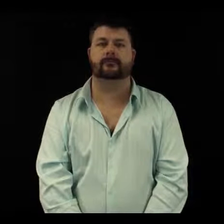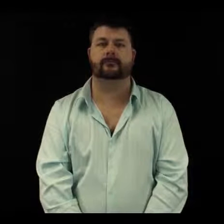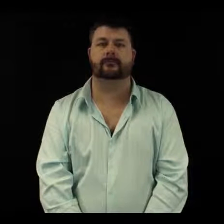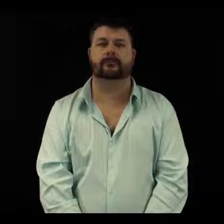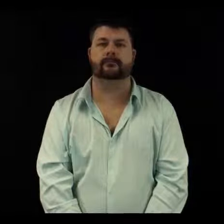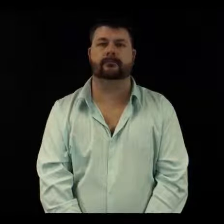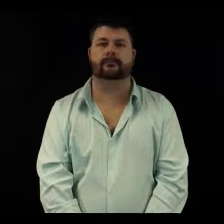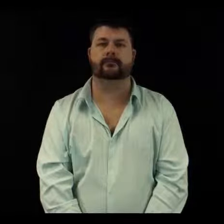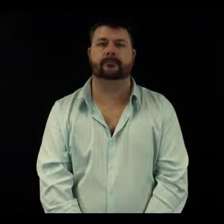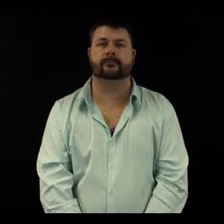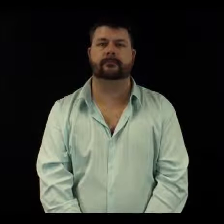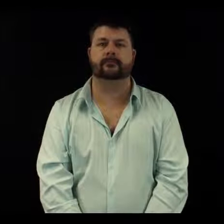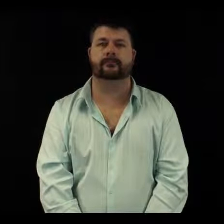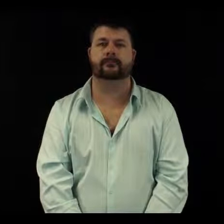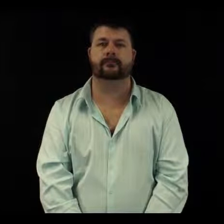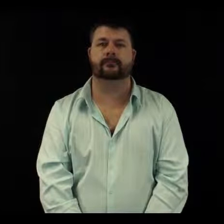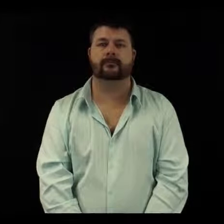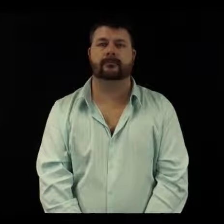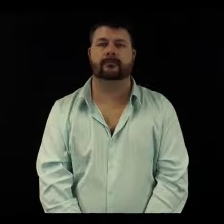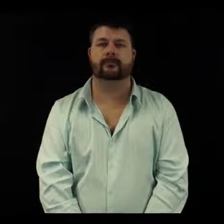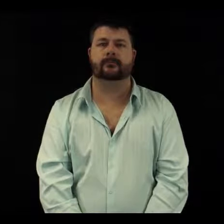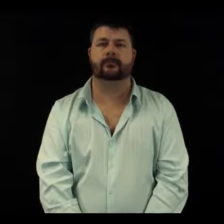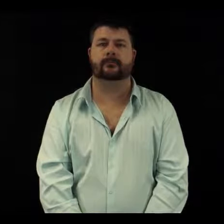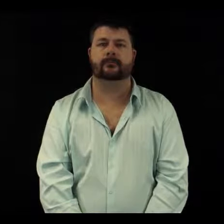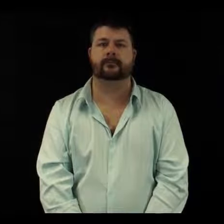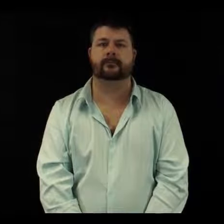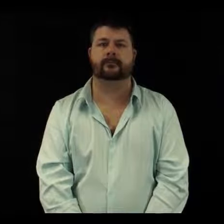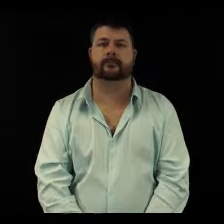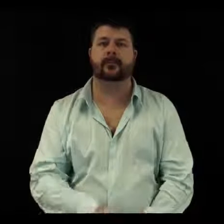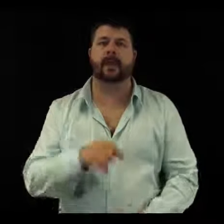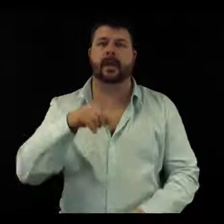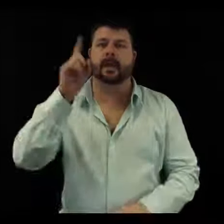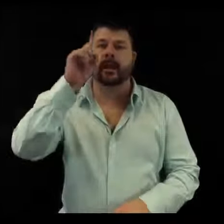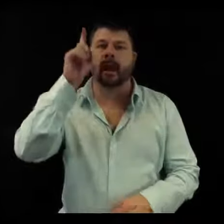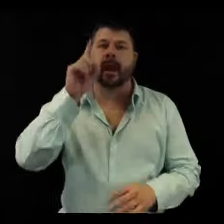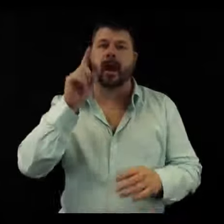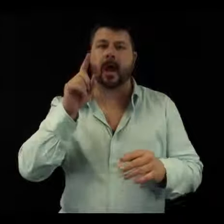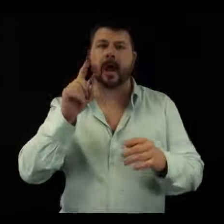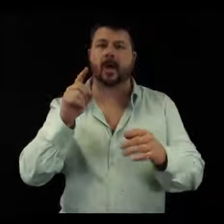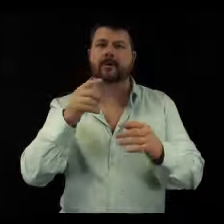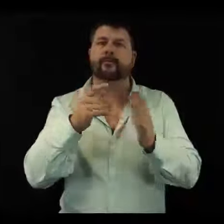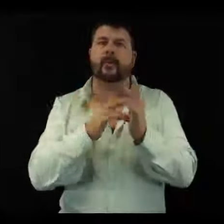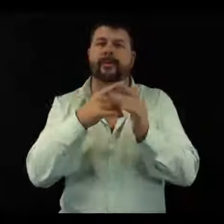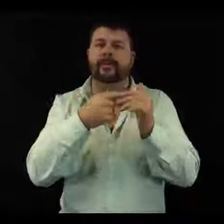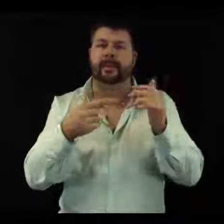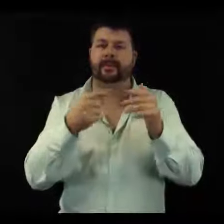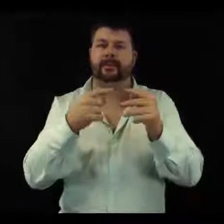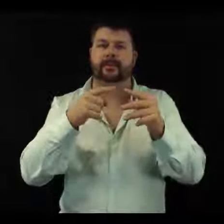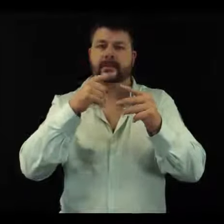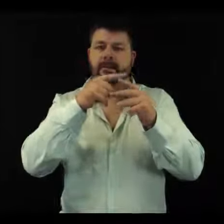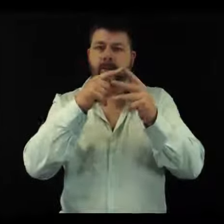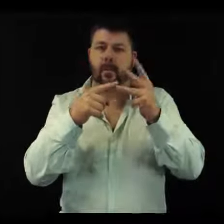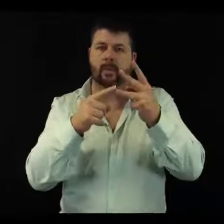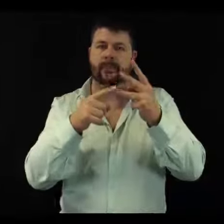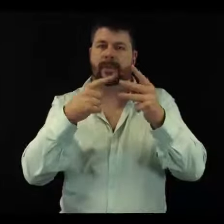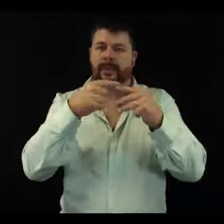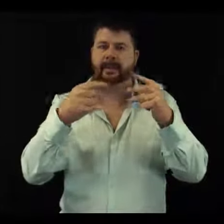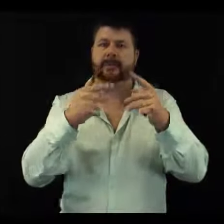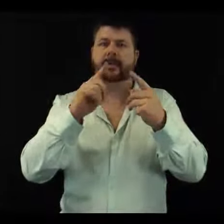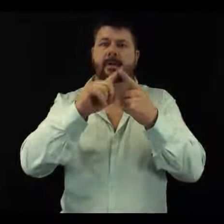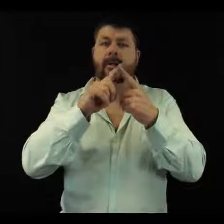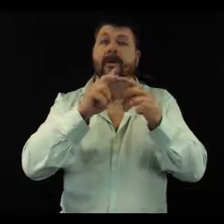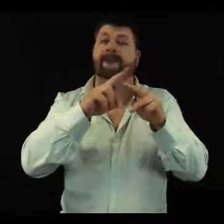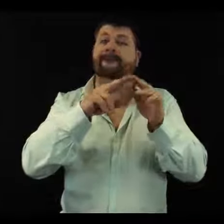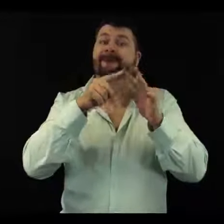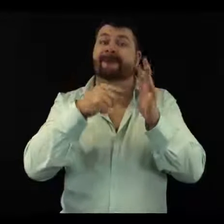email. 3 important ones are Fetch New Data, Load Remote Images, and Signature. Fetch New